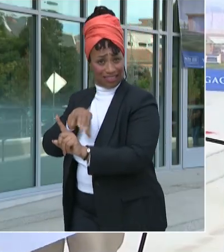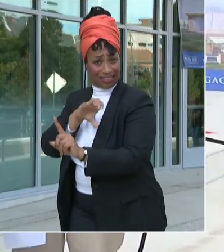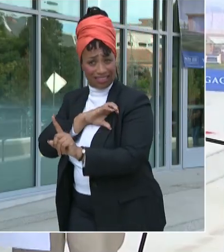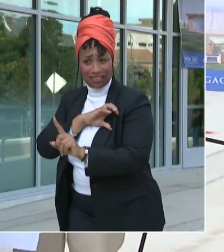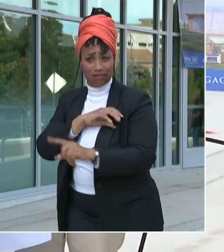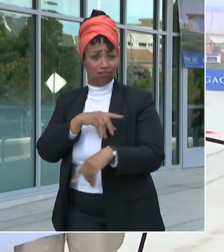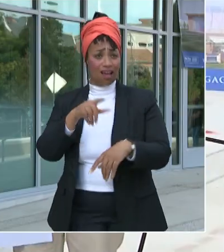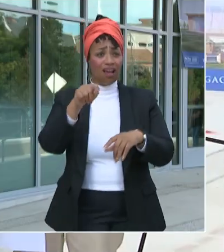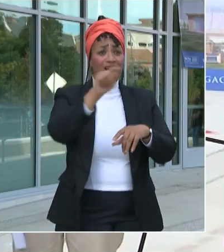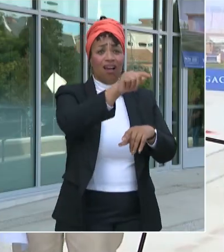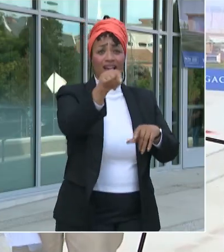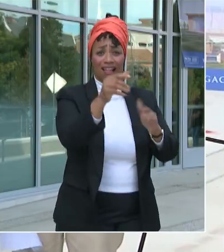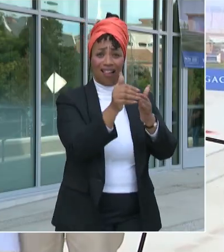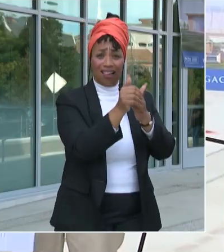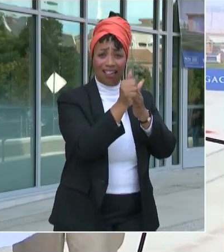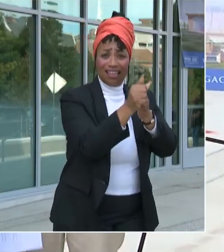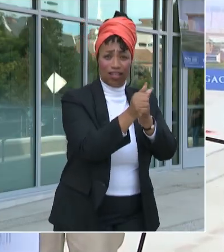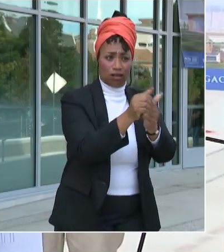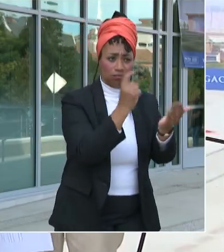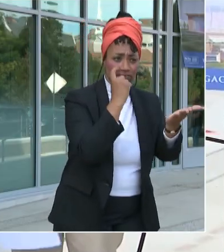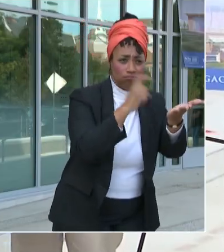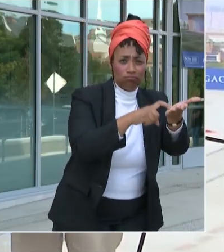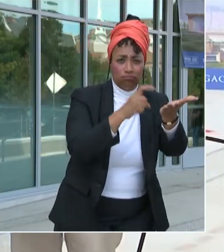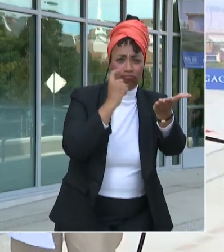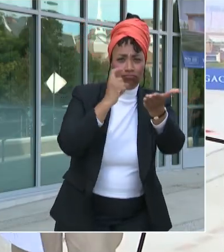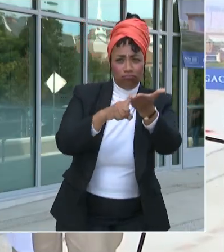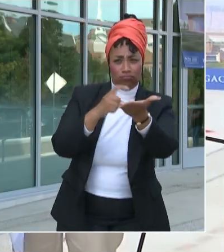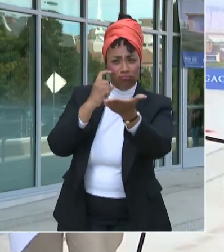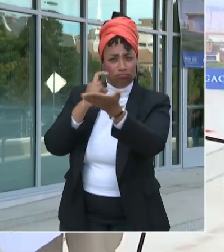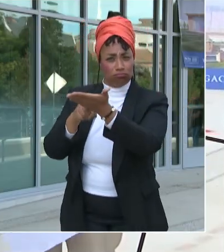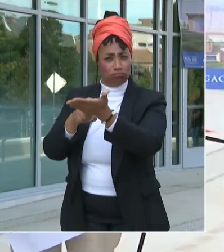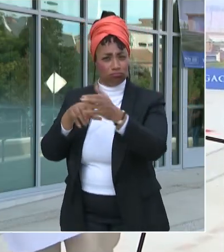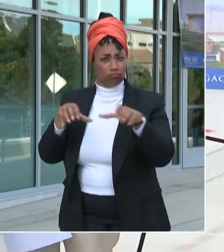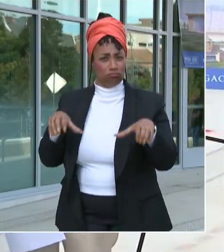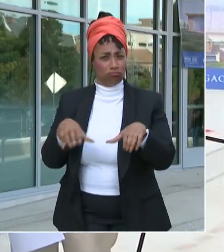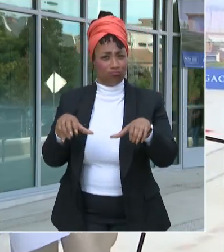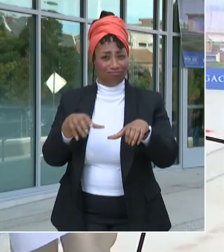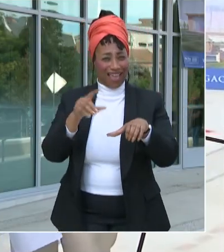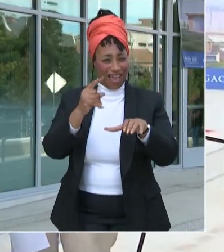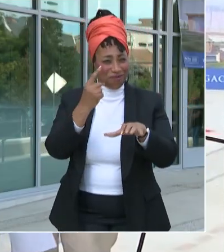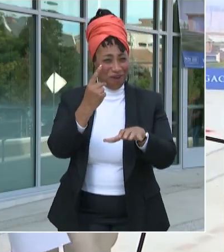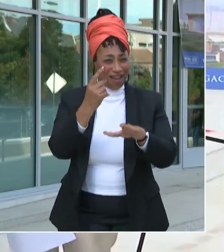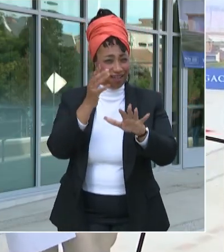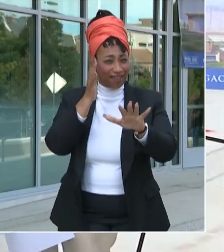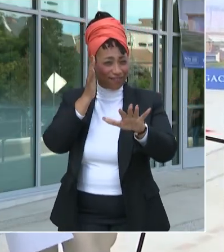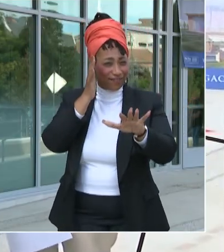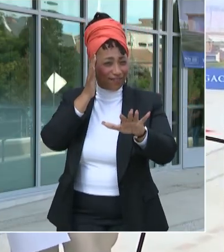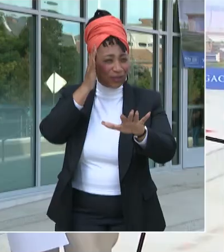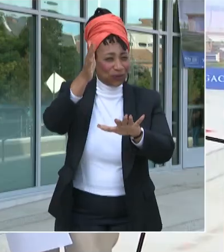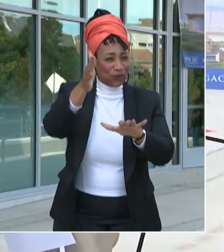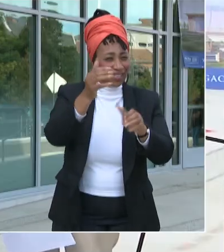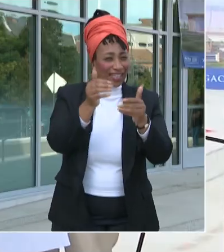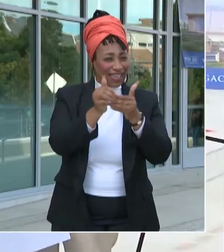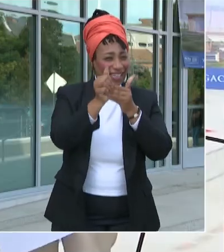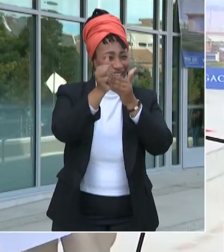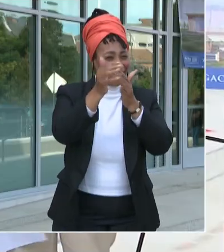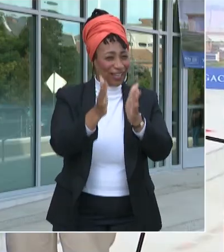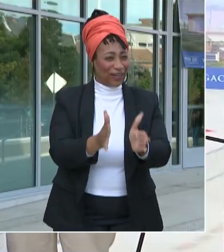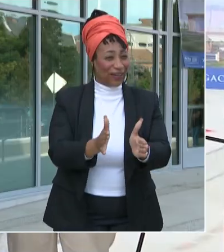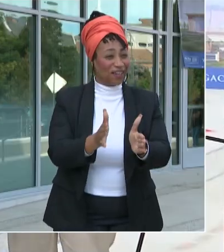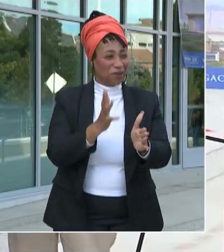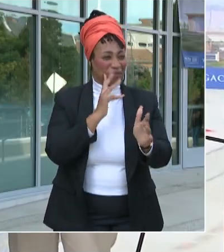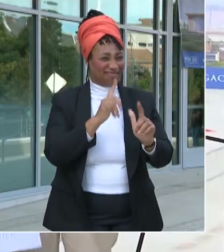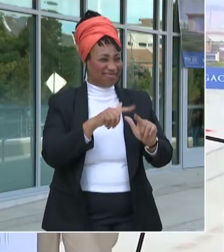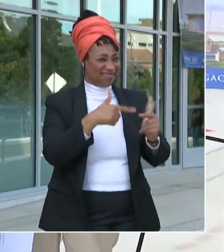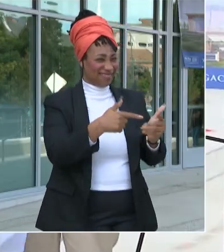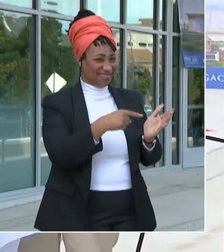now I want to bring up one of those future leaders to introduce our city leader who cares deeply about seeing our students and